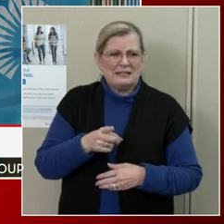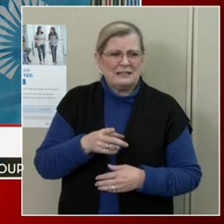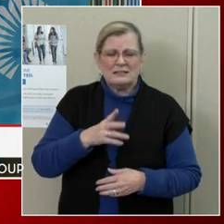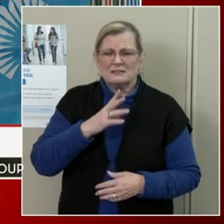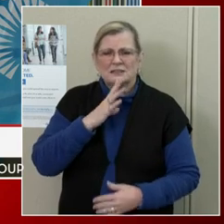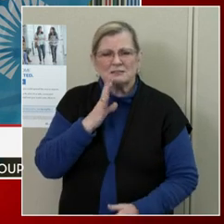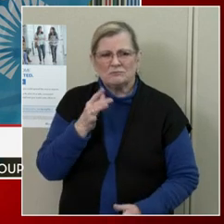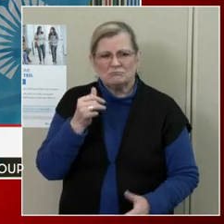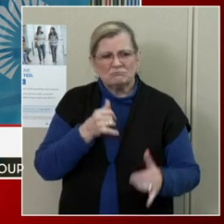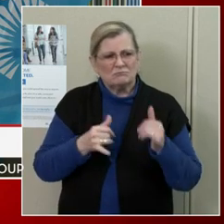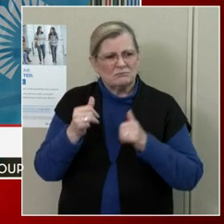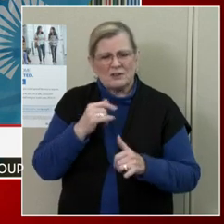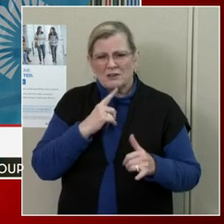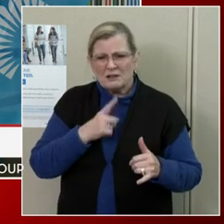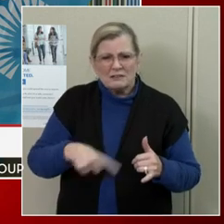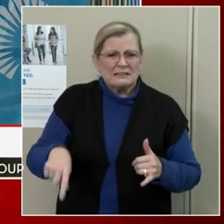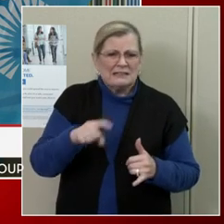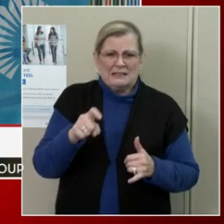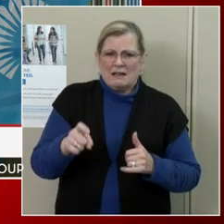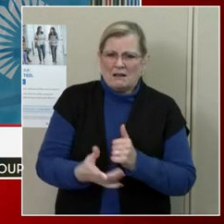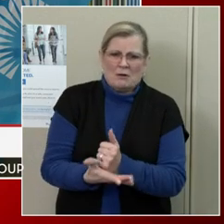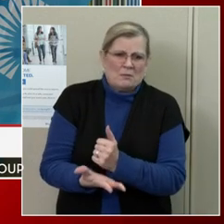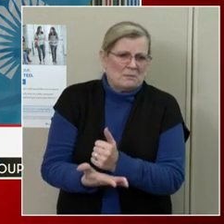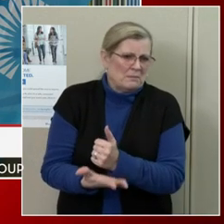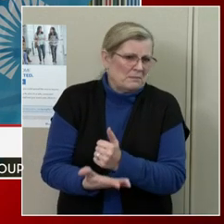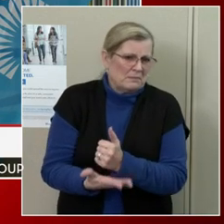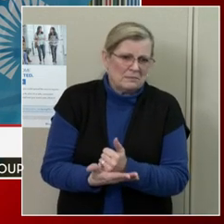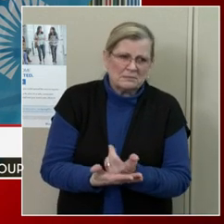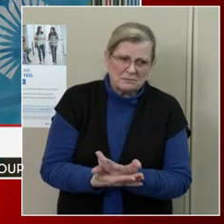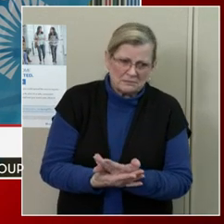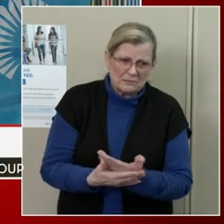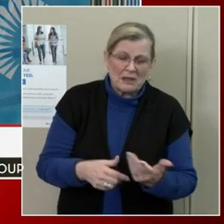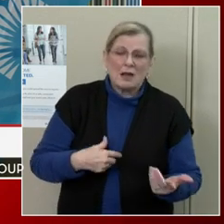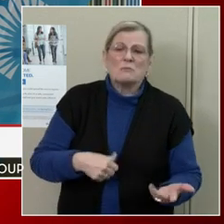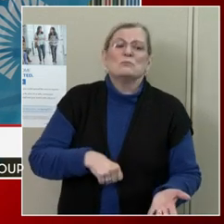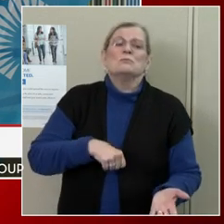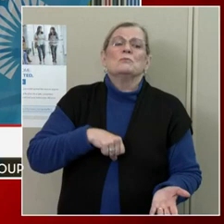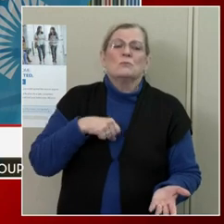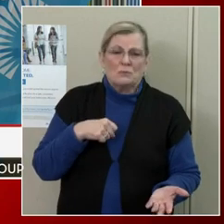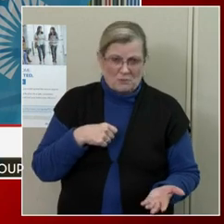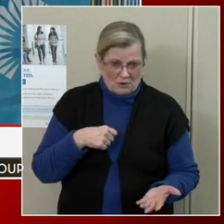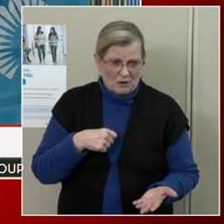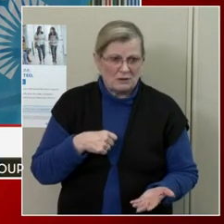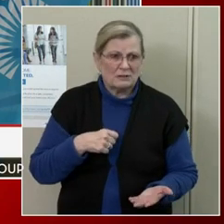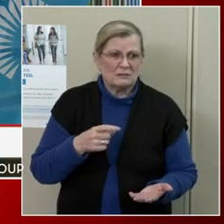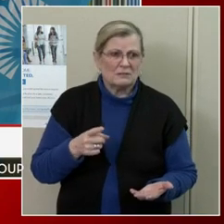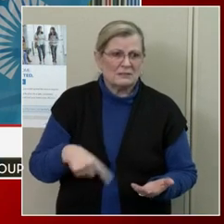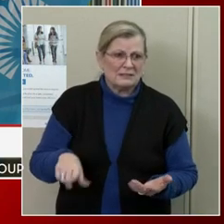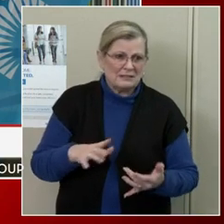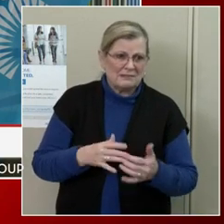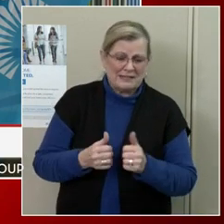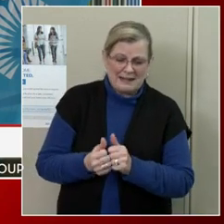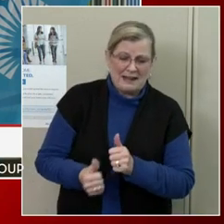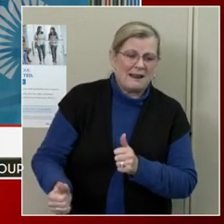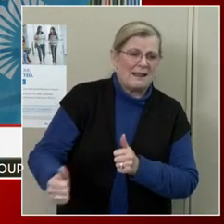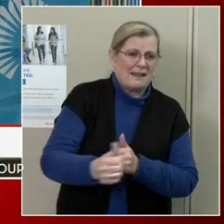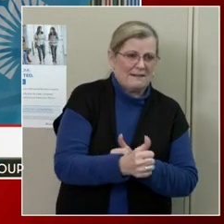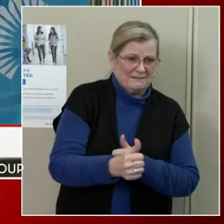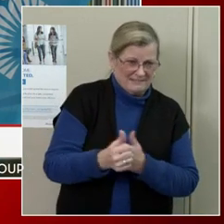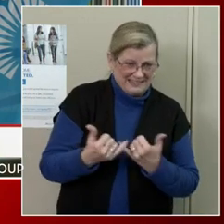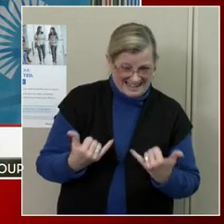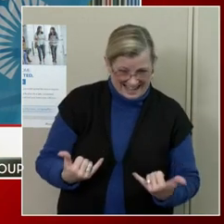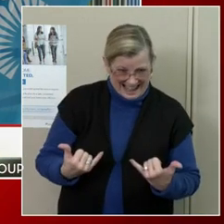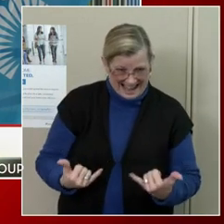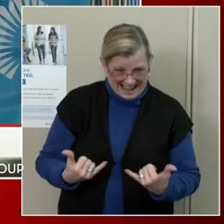data monitoring. I'm also proud of the folks in advanced urgent care here in our 24/7 center at Cap